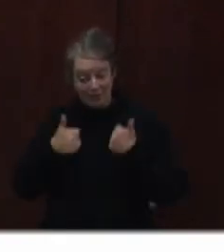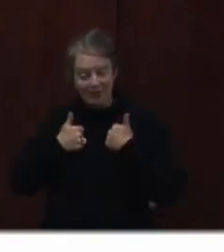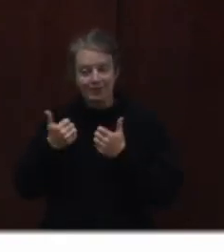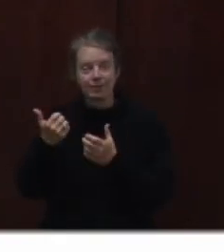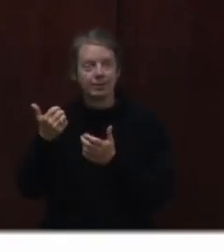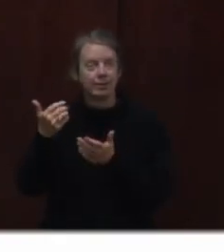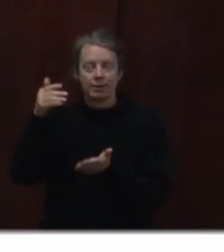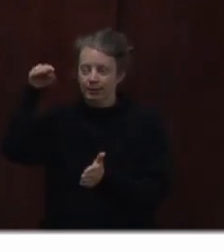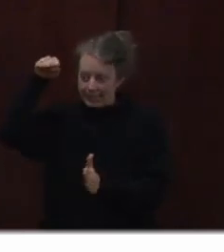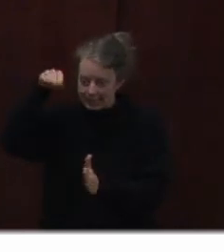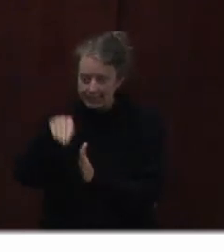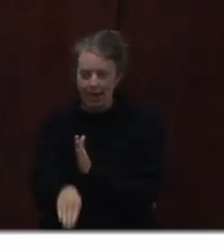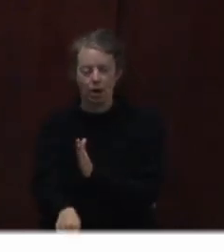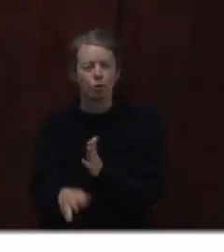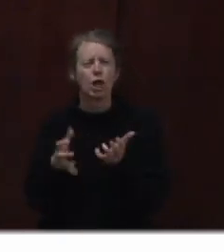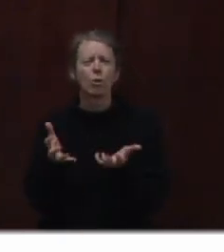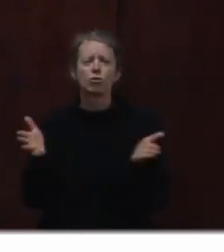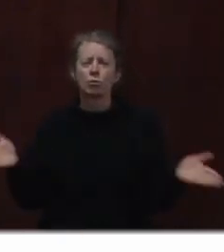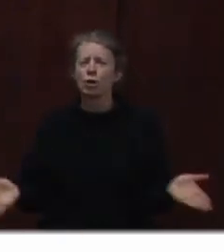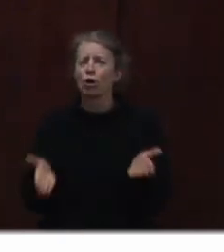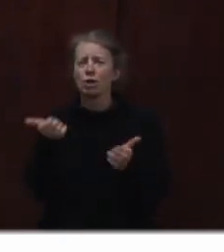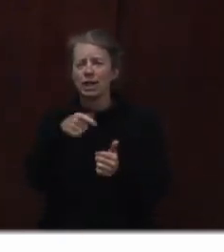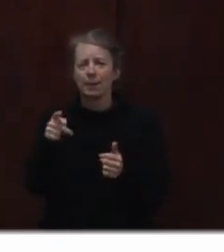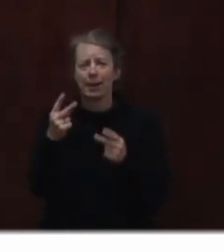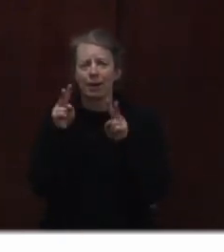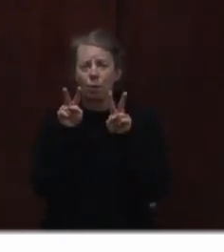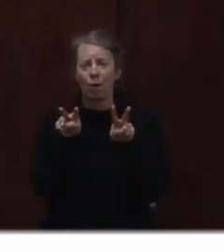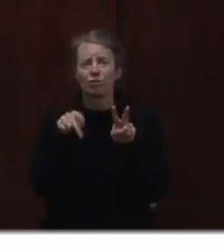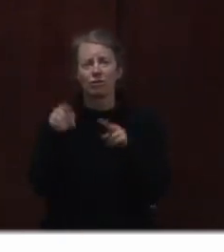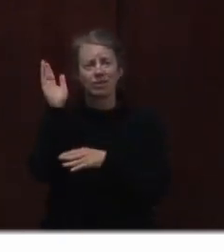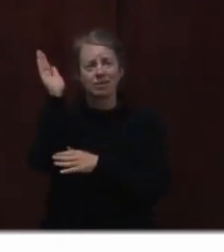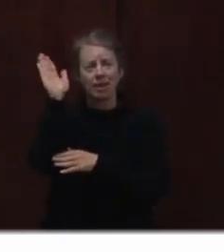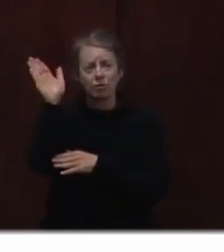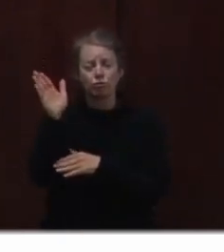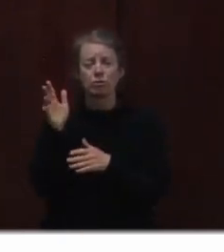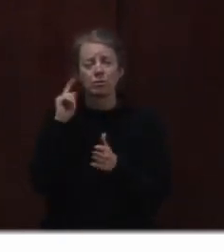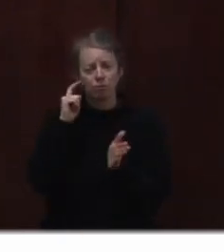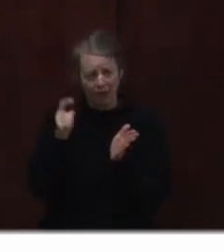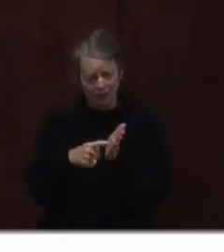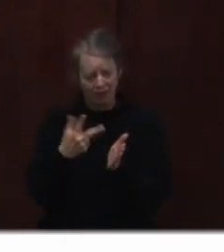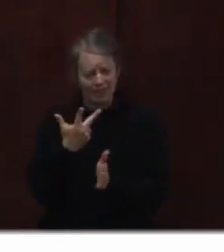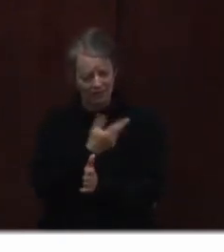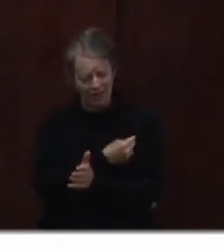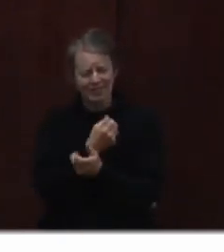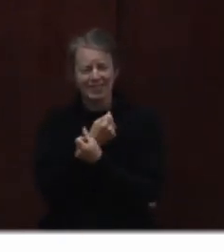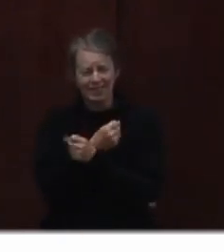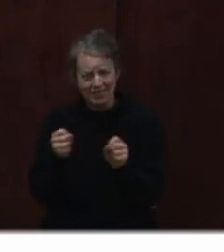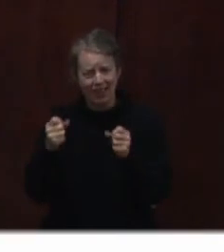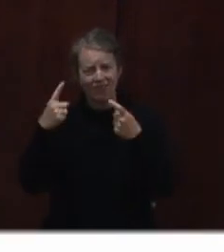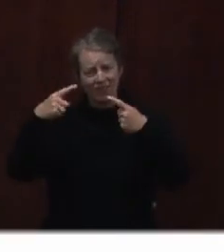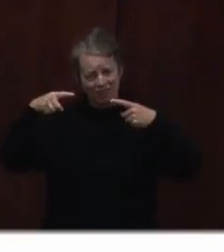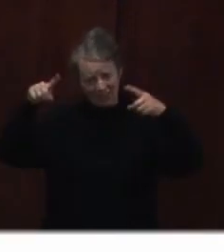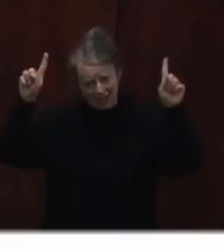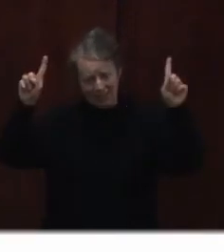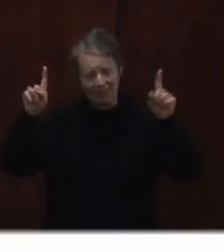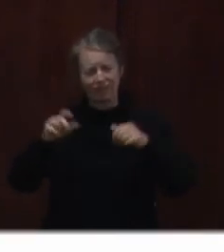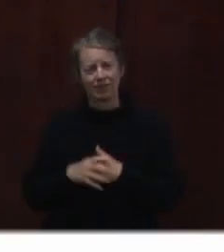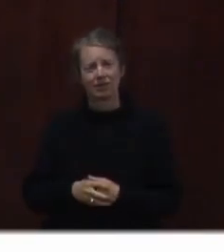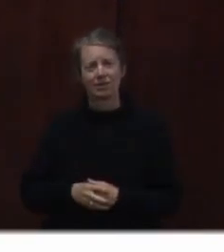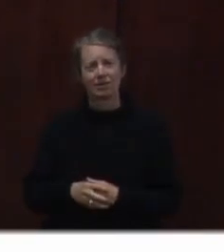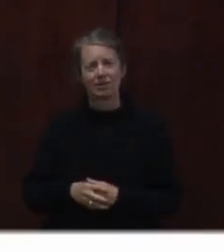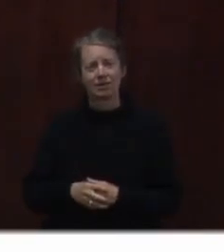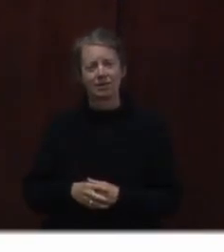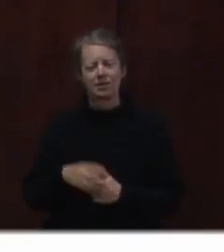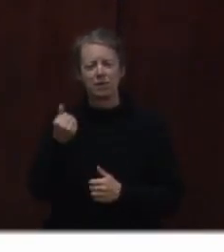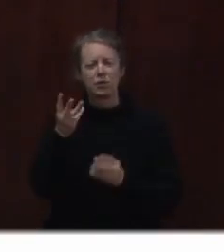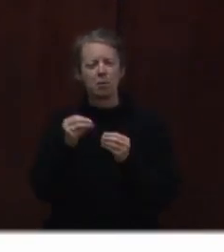the populace, the people watching this, to recognize that the vaccine is safe and effective and works. Just a few more slides before I